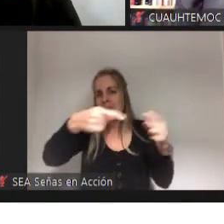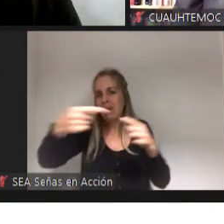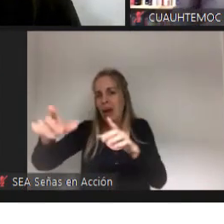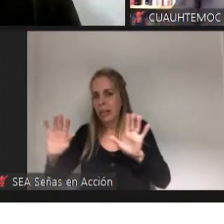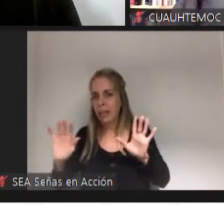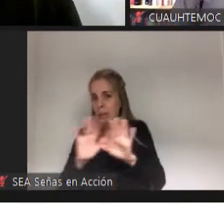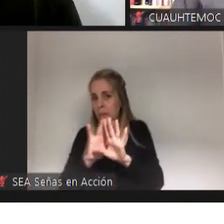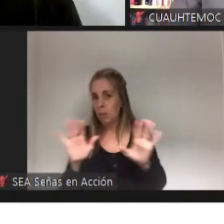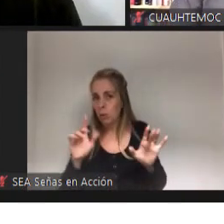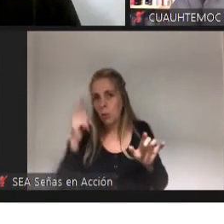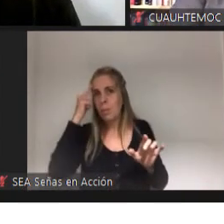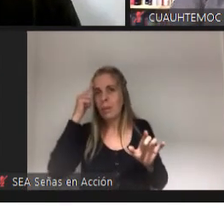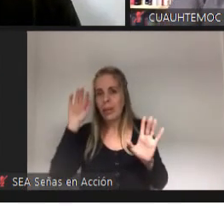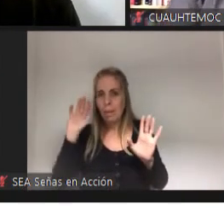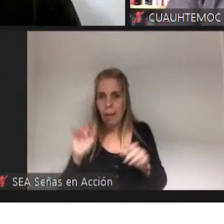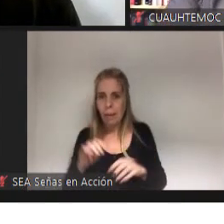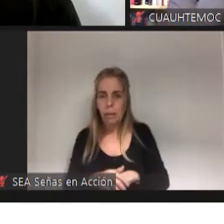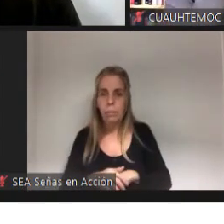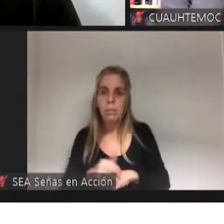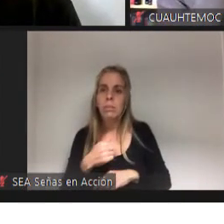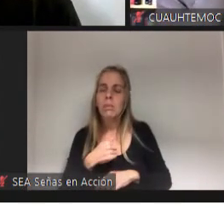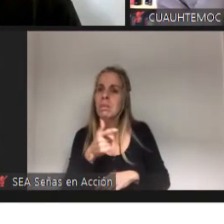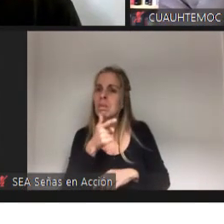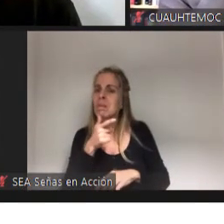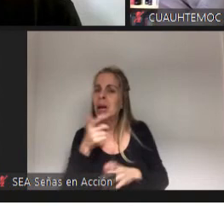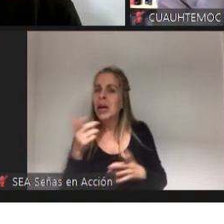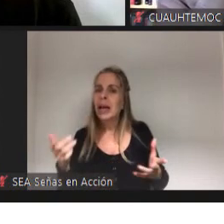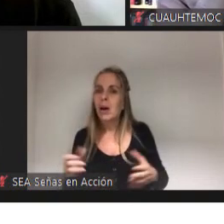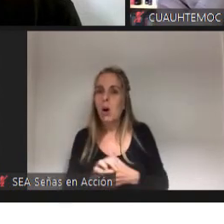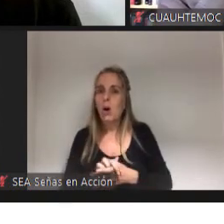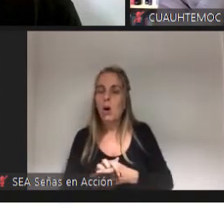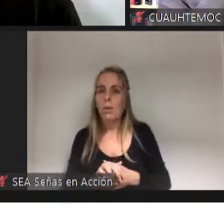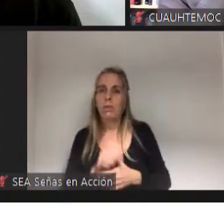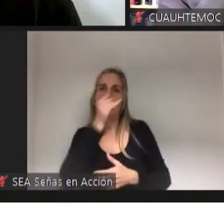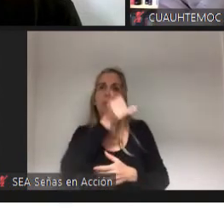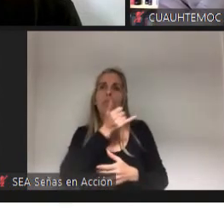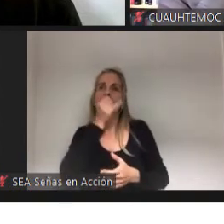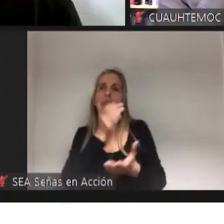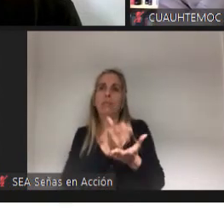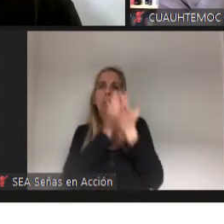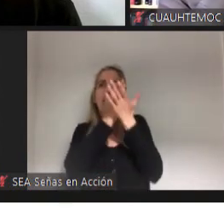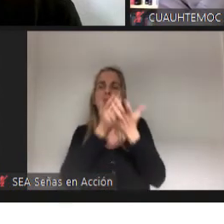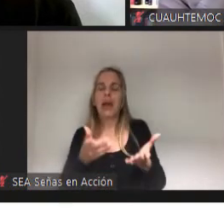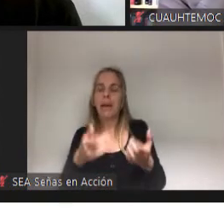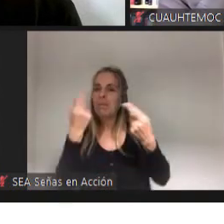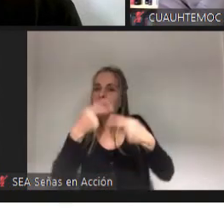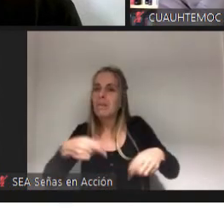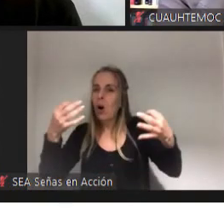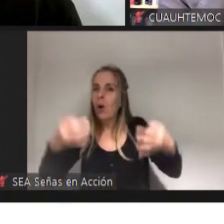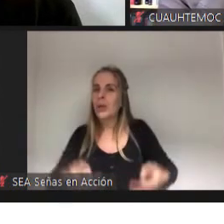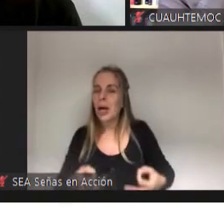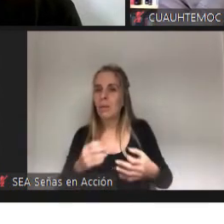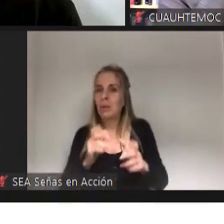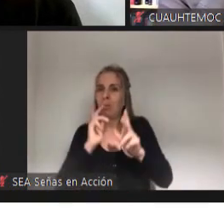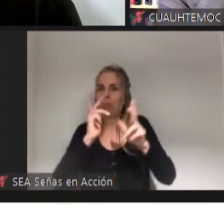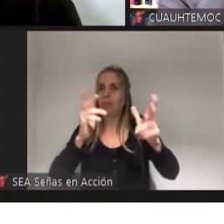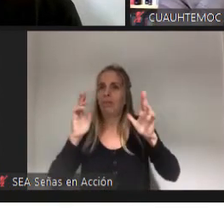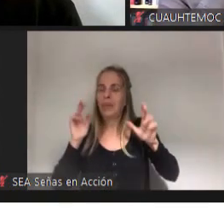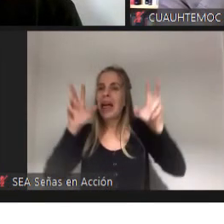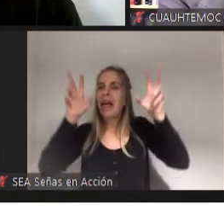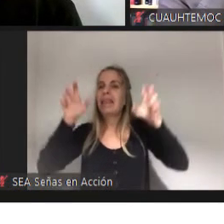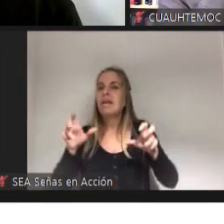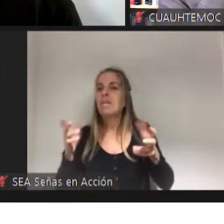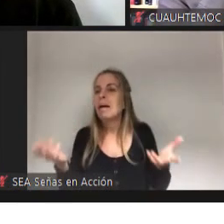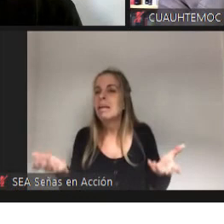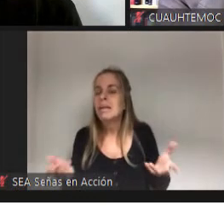own community. This is the thinking behind. I know I may look like a wishful